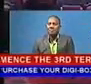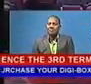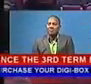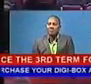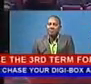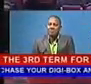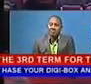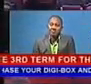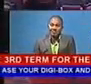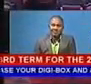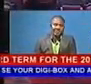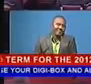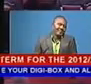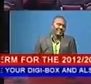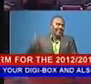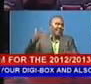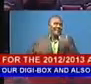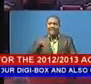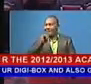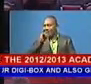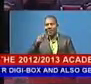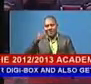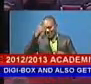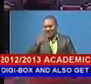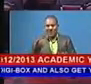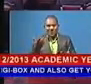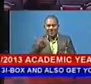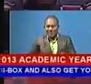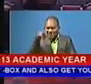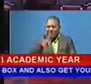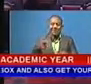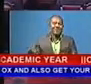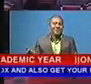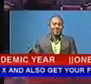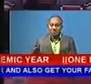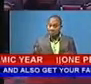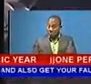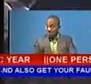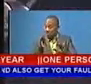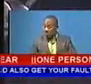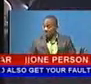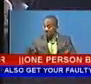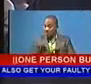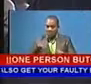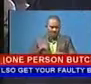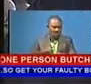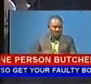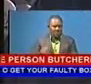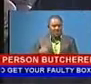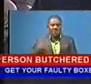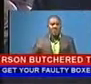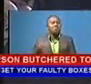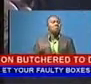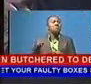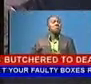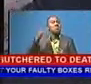The court has not ruled on this matter. That's why we have this discussion. But more important, at the time, we took the